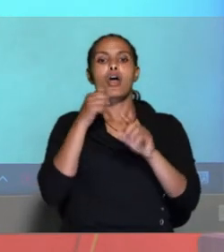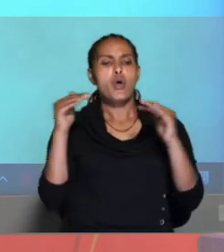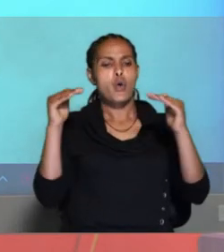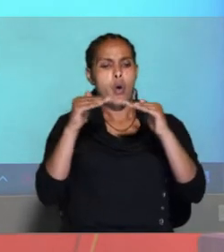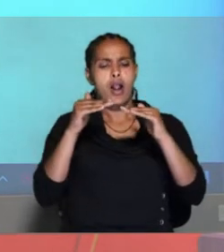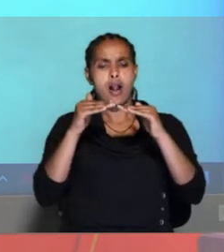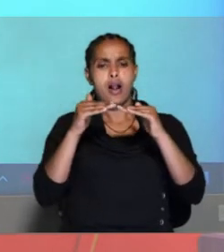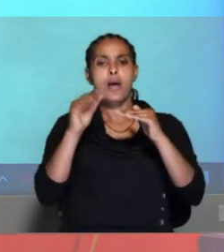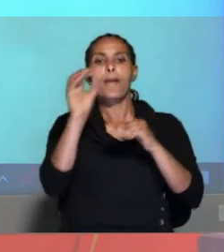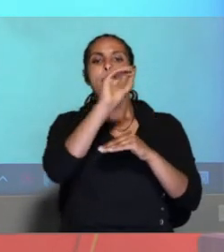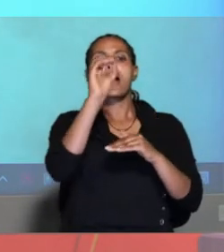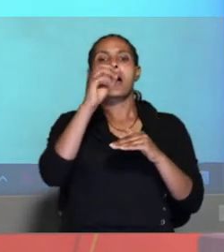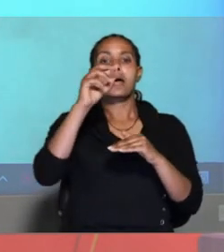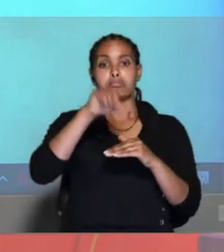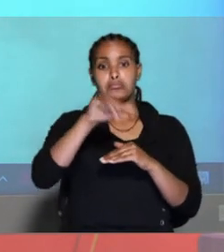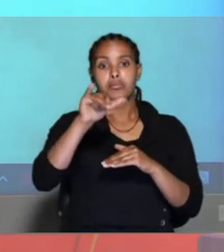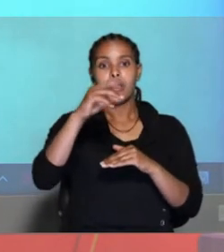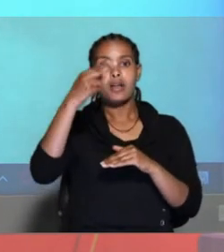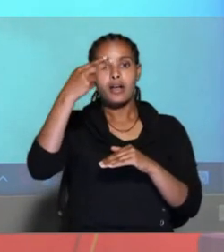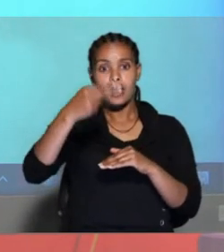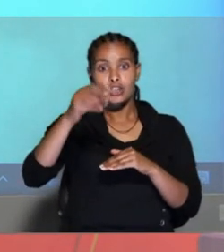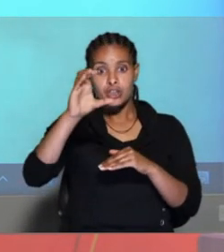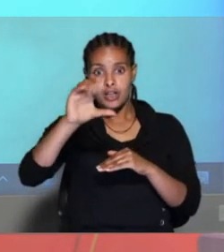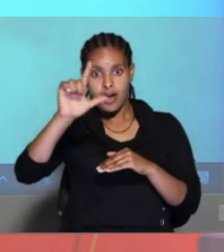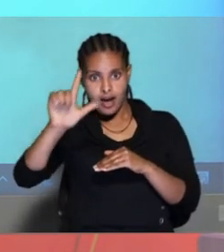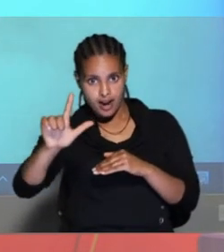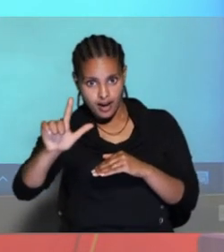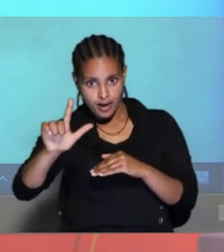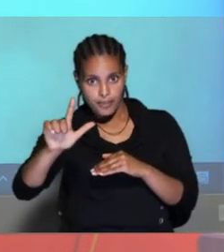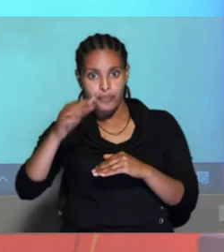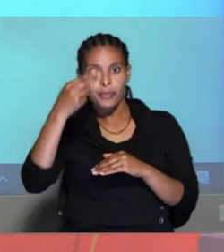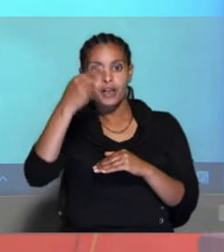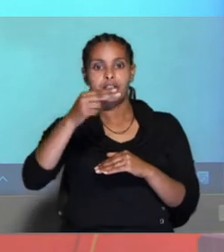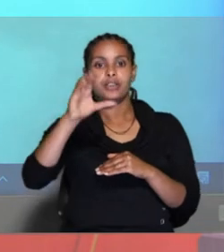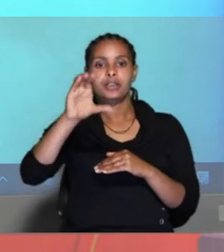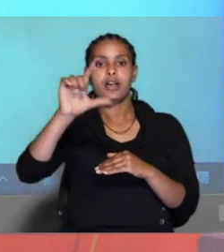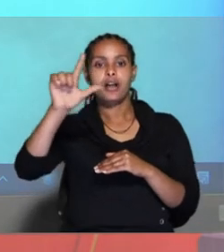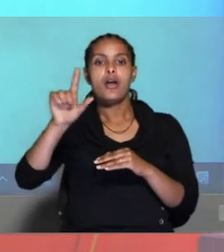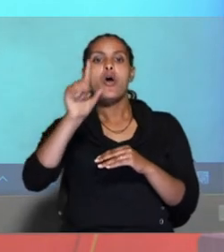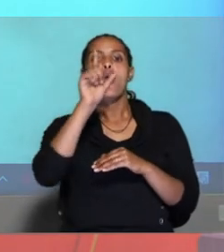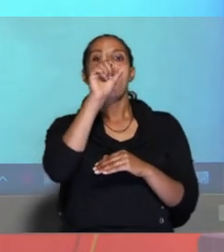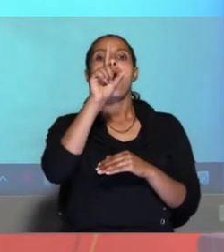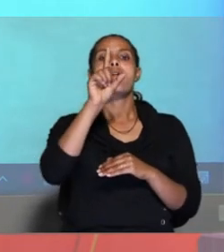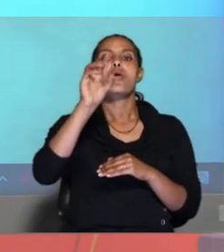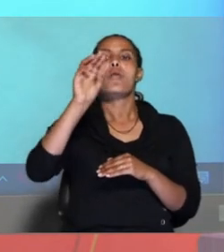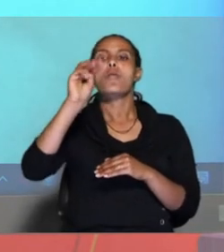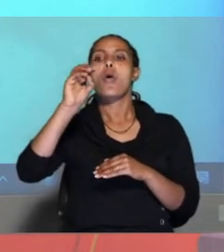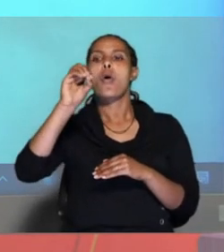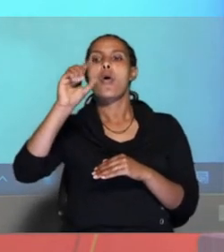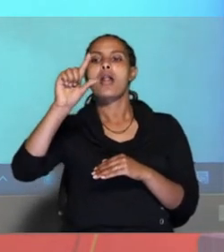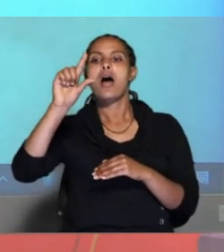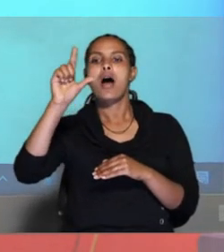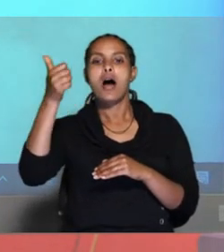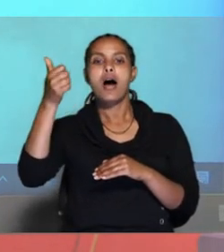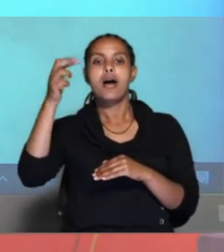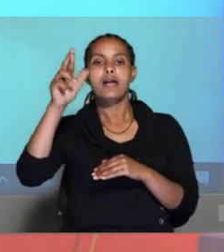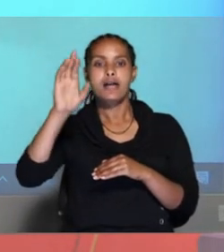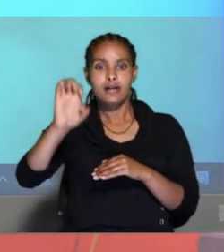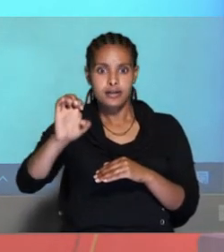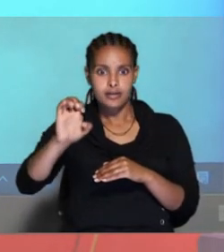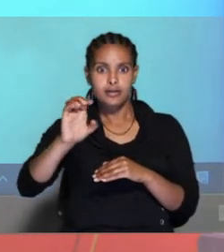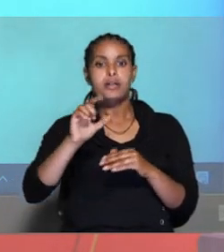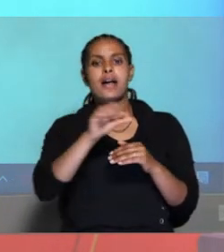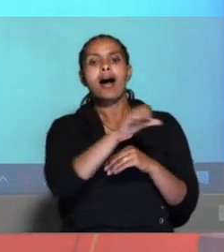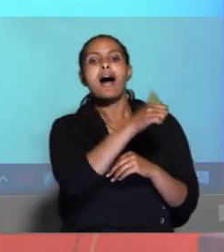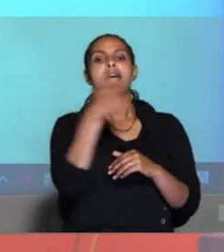two different acids of equal concentration, hydrochloric acid, HCl, its concentration is 1 molar, and